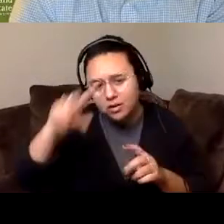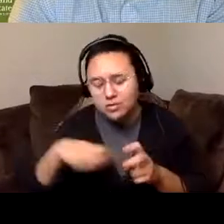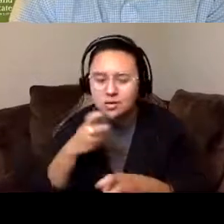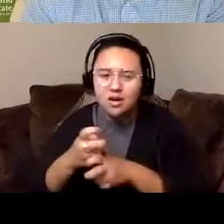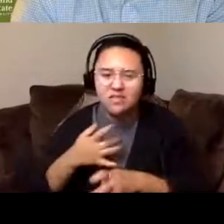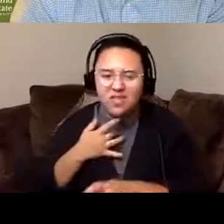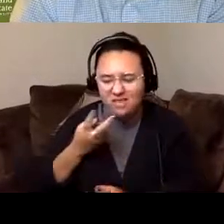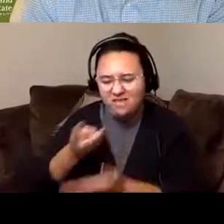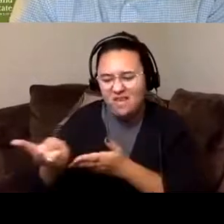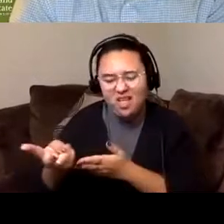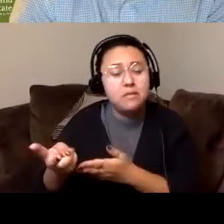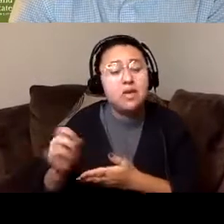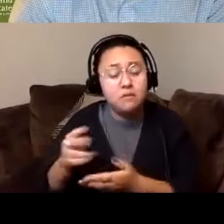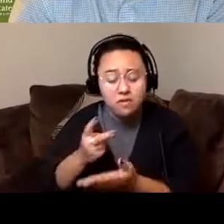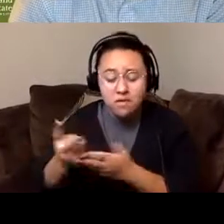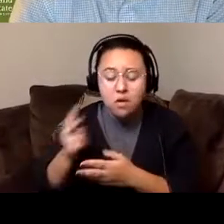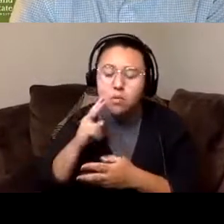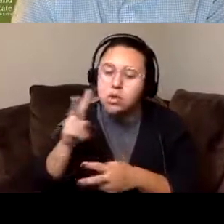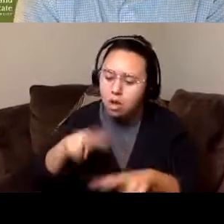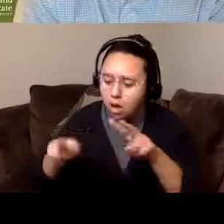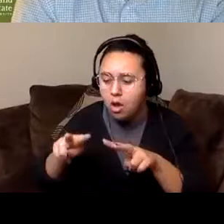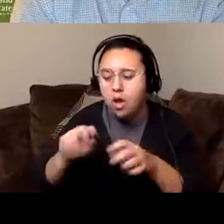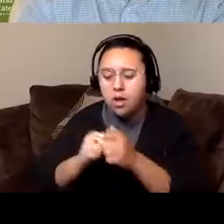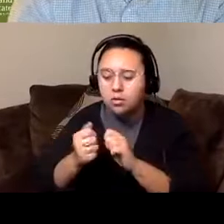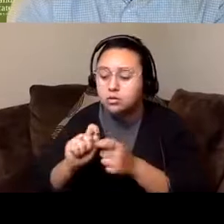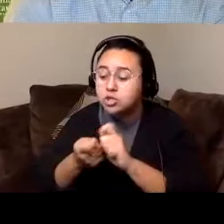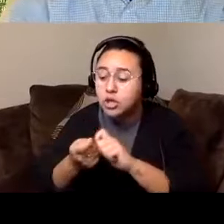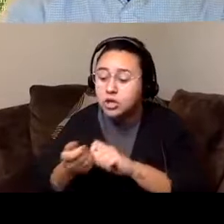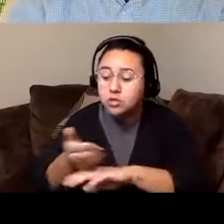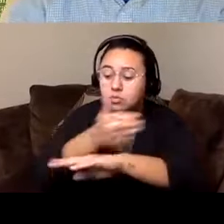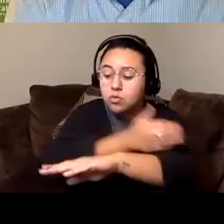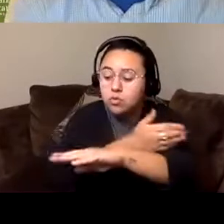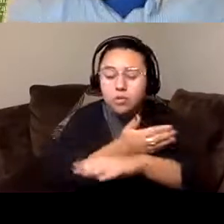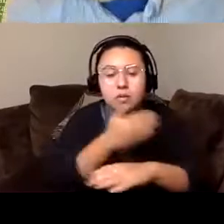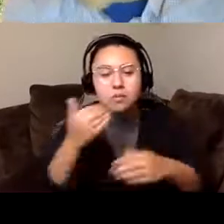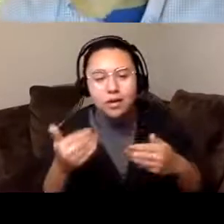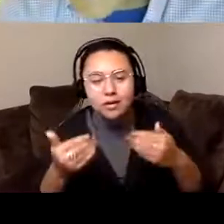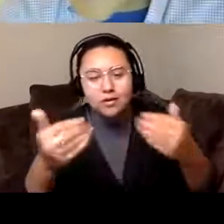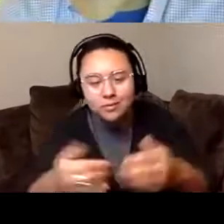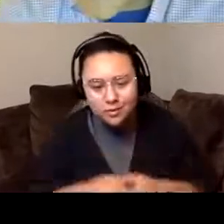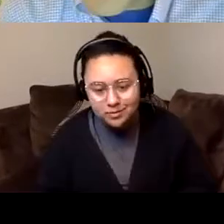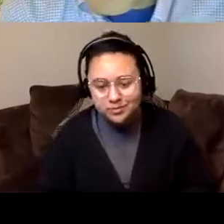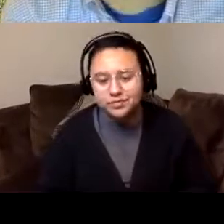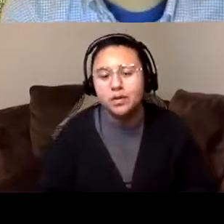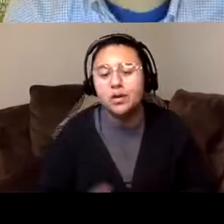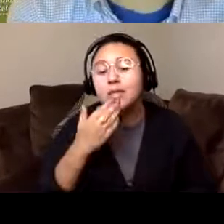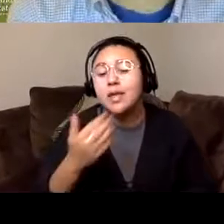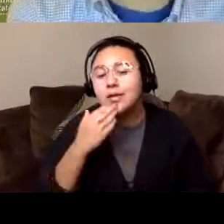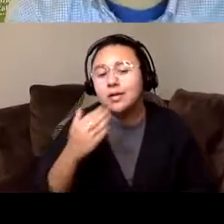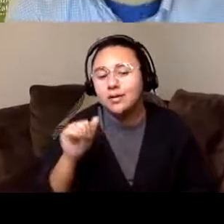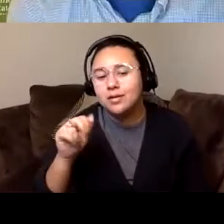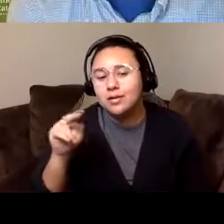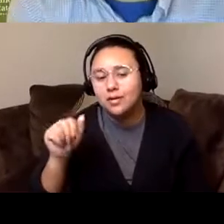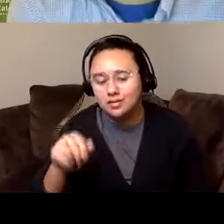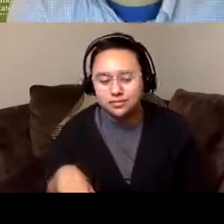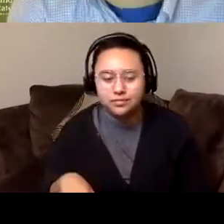need to change it and make it better going forward. Great. Thanks, Anne. So we're going to shift. It's almost 11